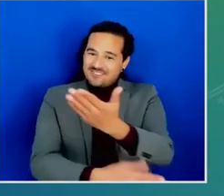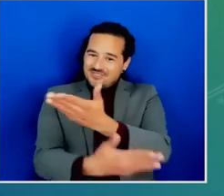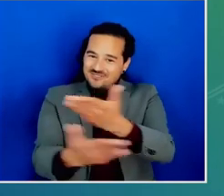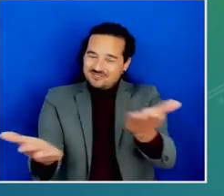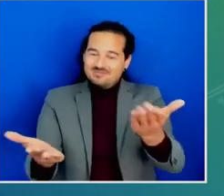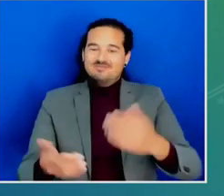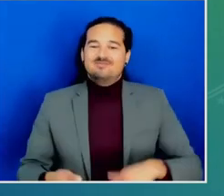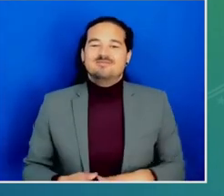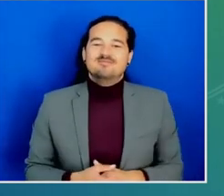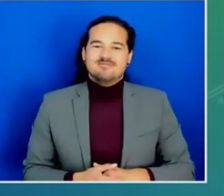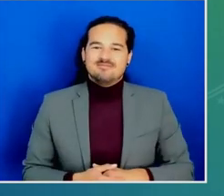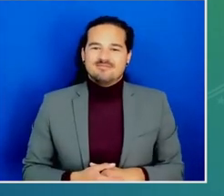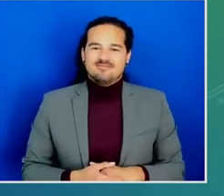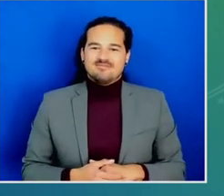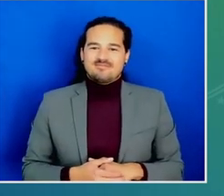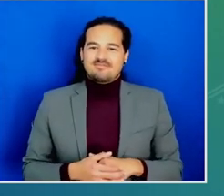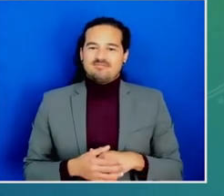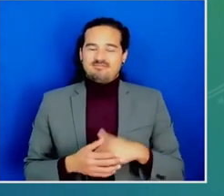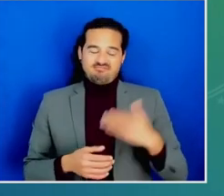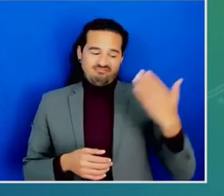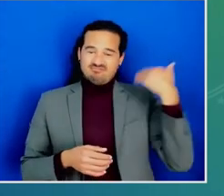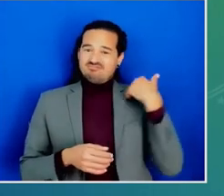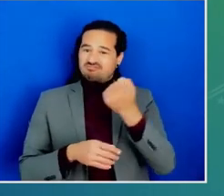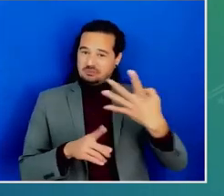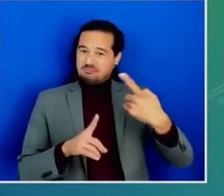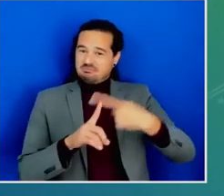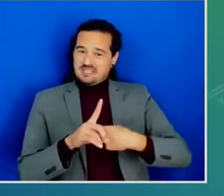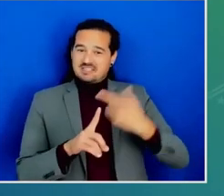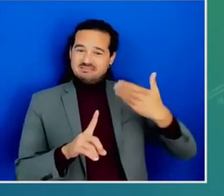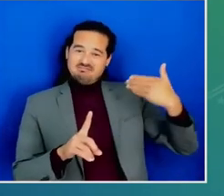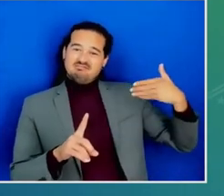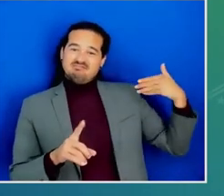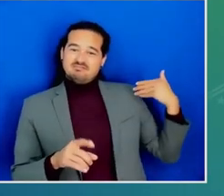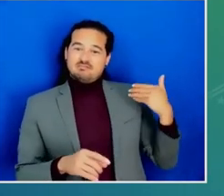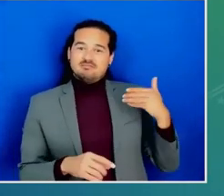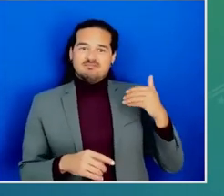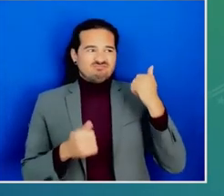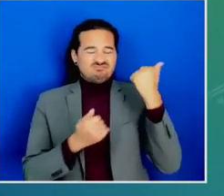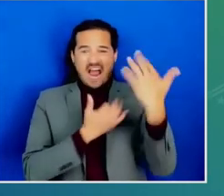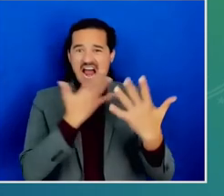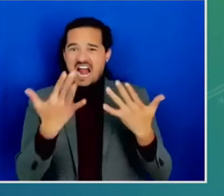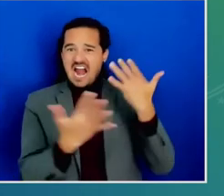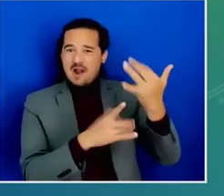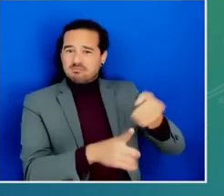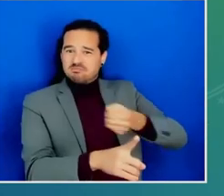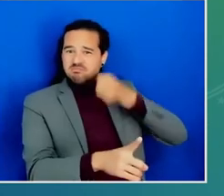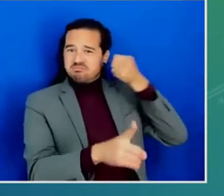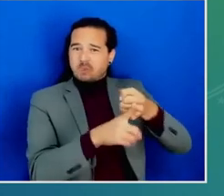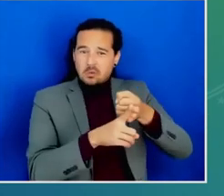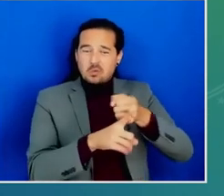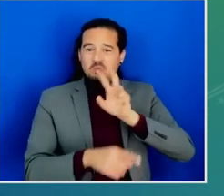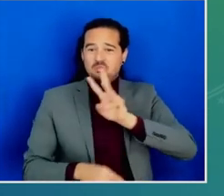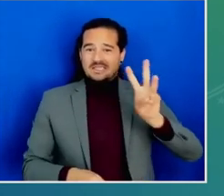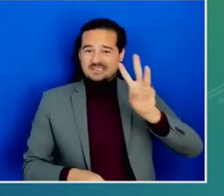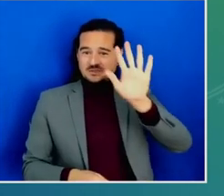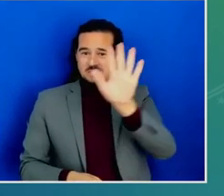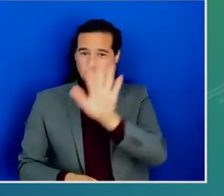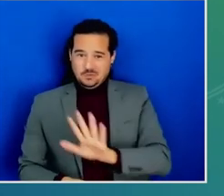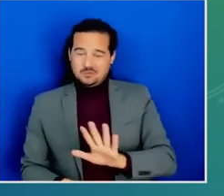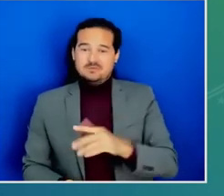Good afternoon. A few months ago, as wildfires raged across the West, I traveled home